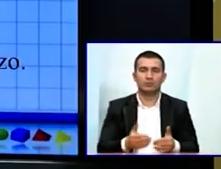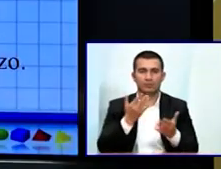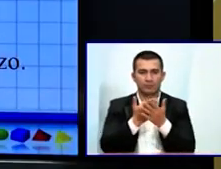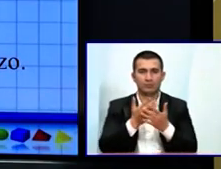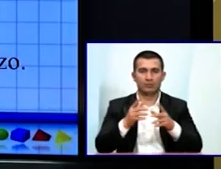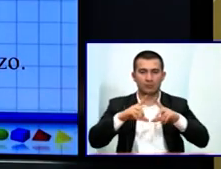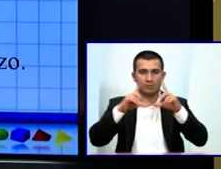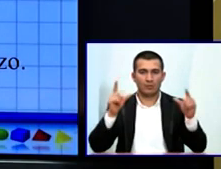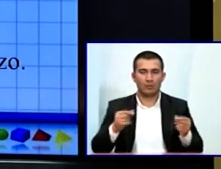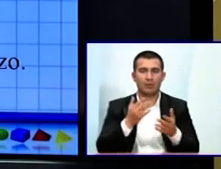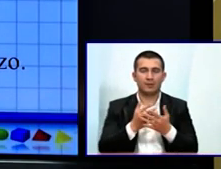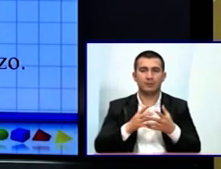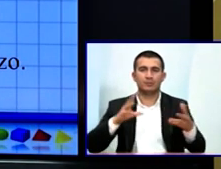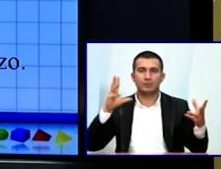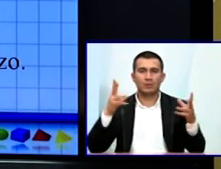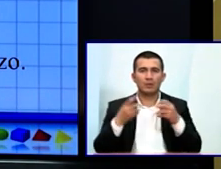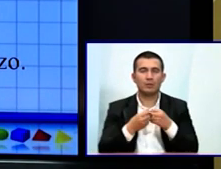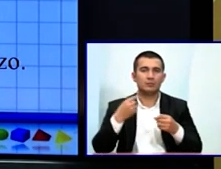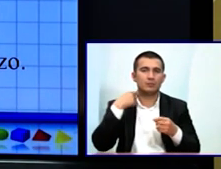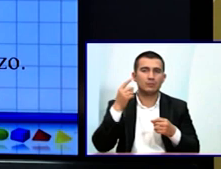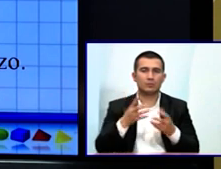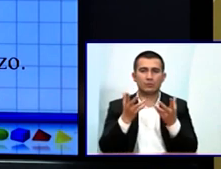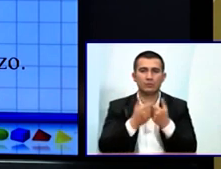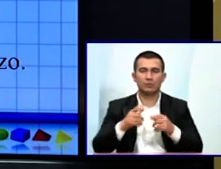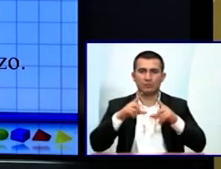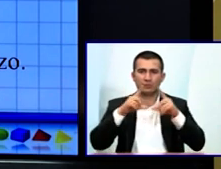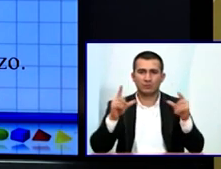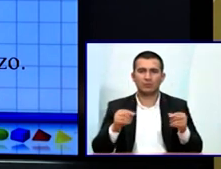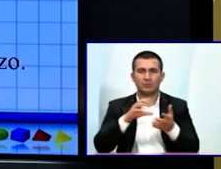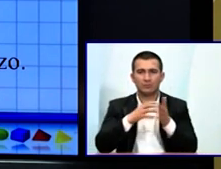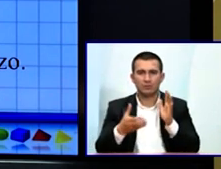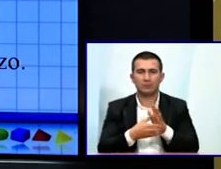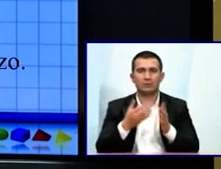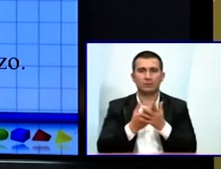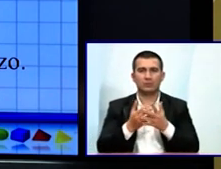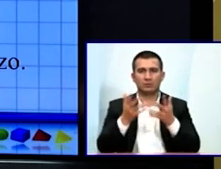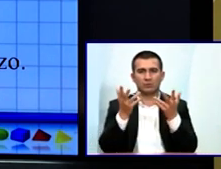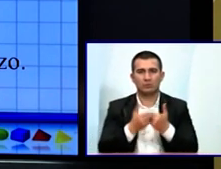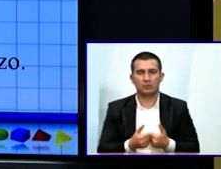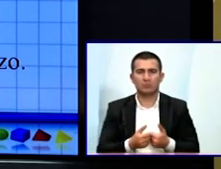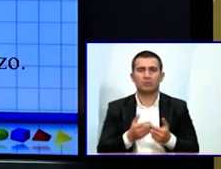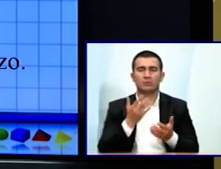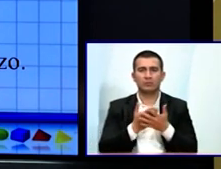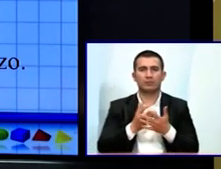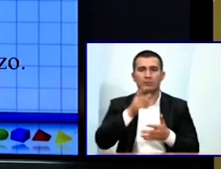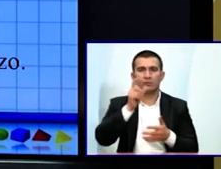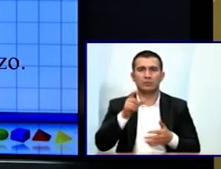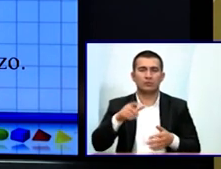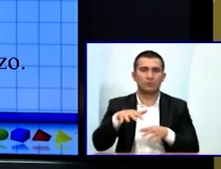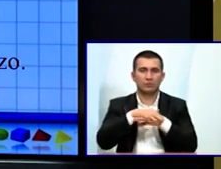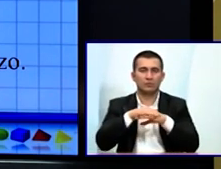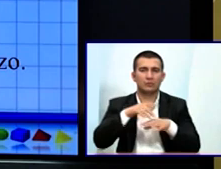maktab jami o'quvchilari sonining sinflar bo'yicha taqsimlanishi, mamlakat aholisining